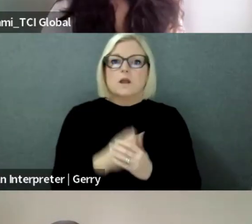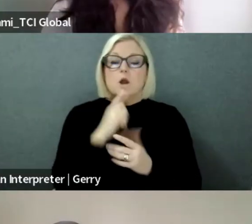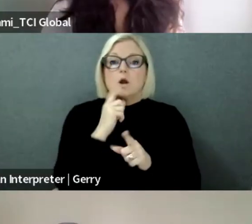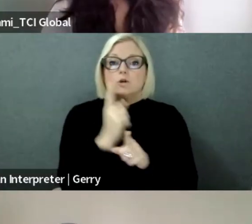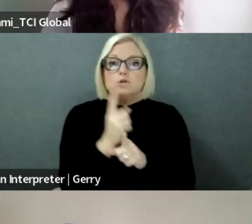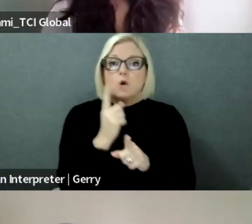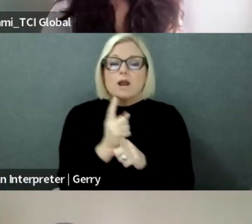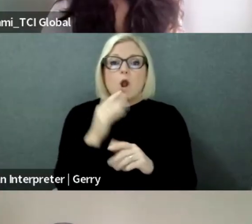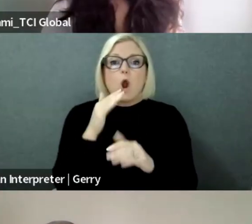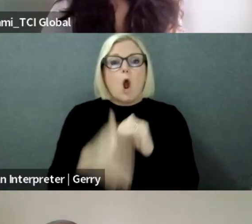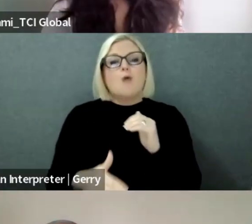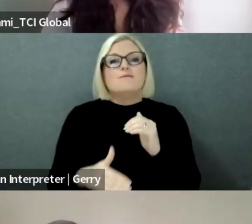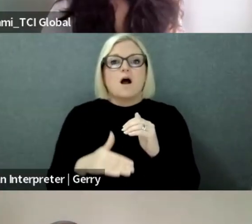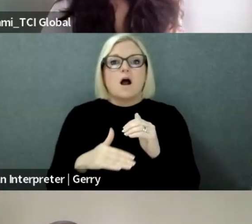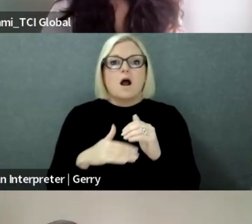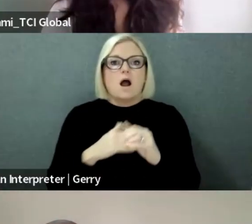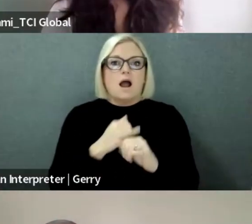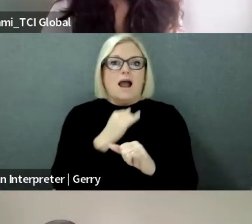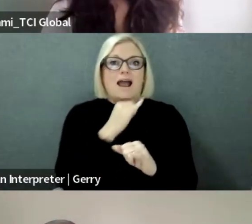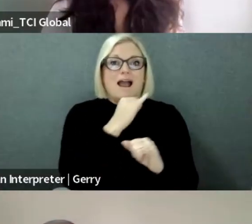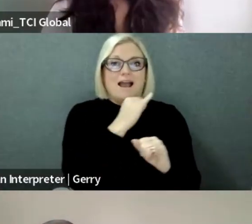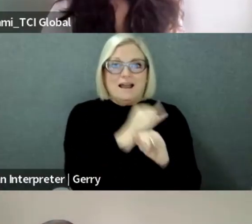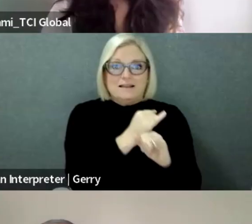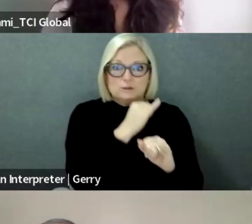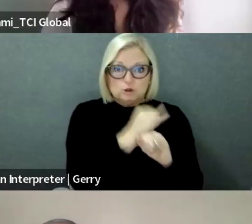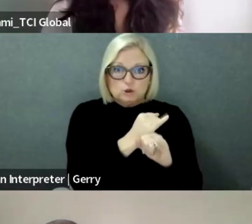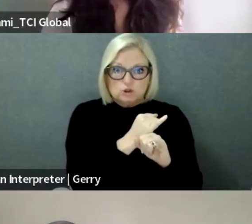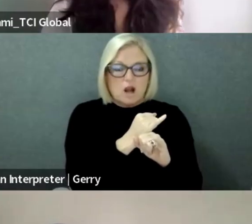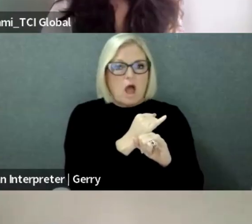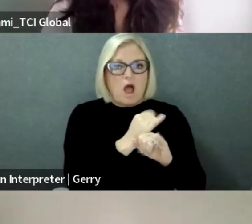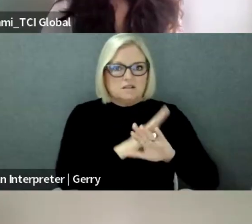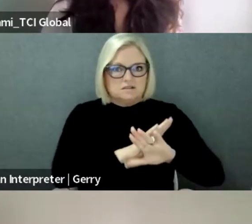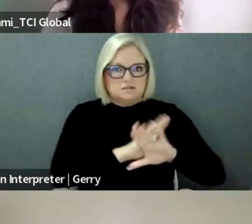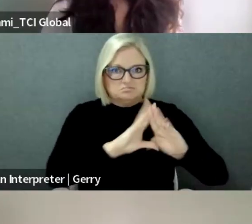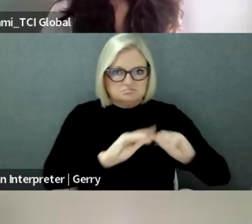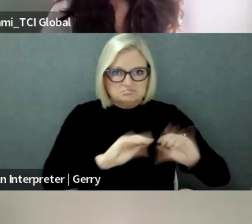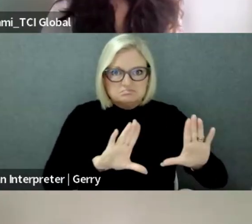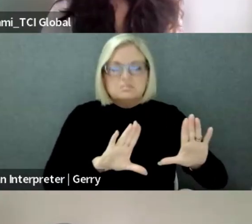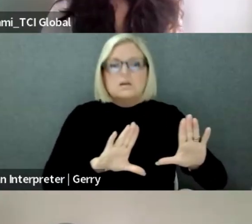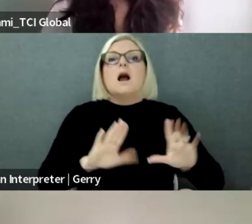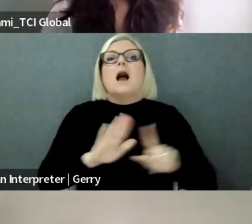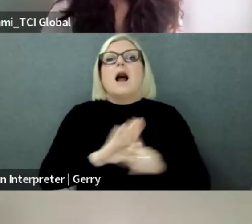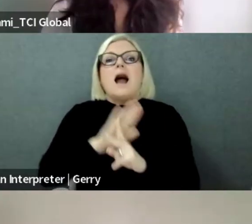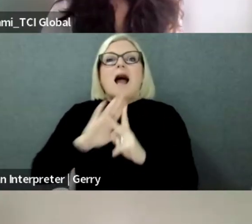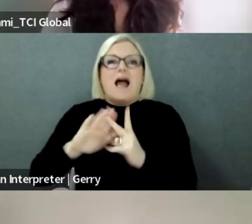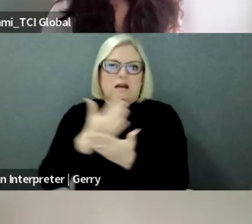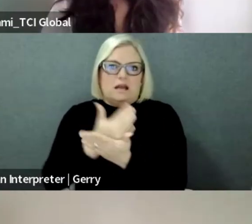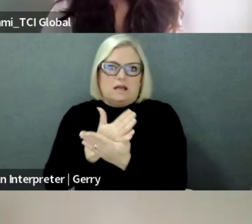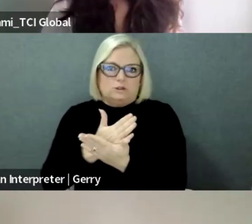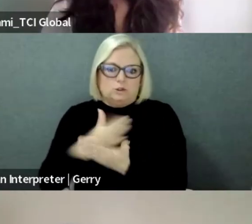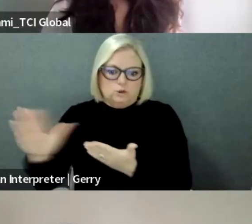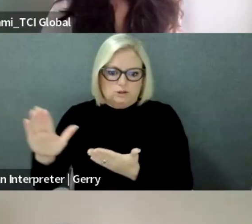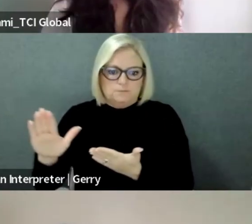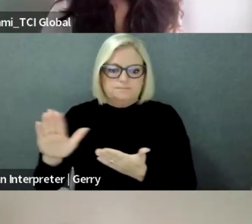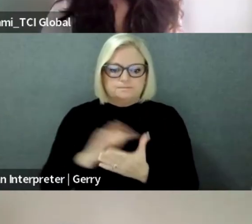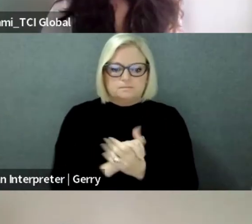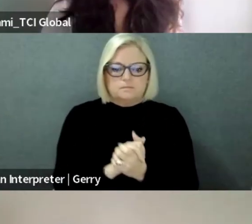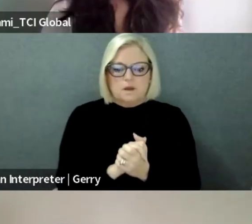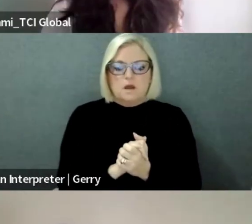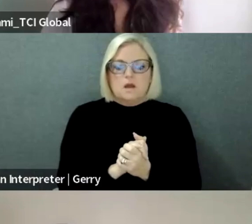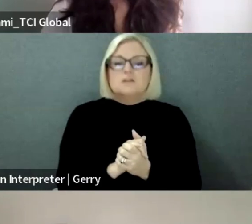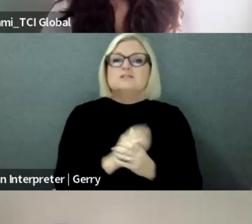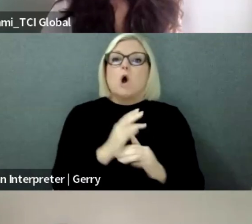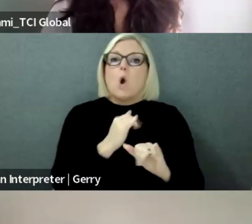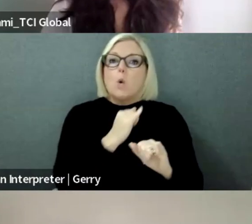does institutionalization or exclusion look like for us in Fiji and the Pacific. So institutionalization and exclusion